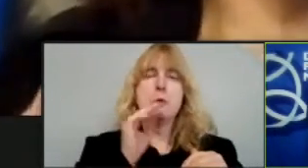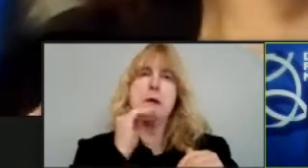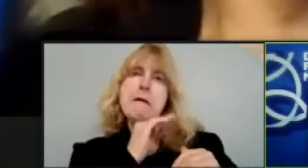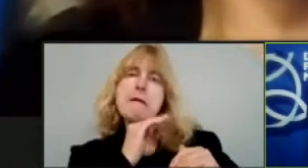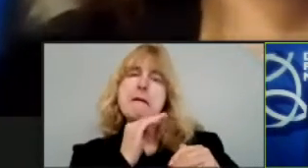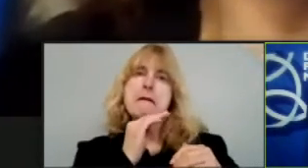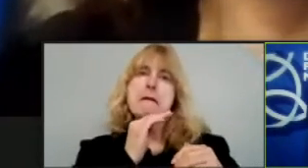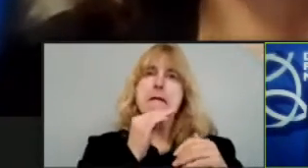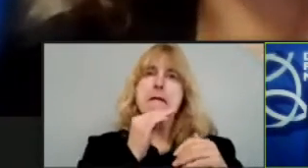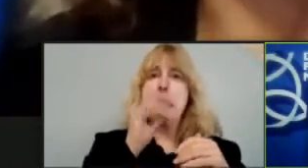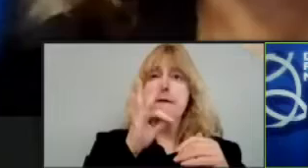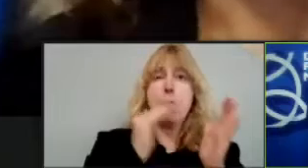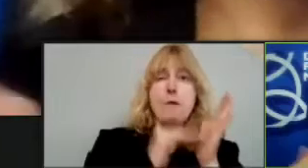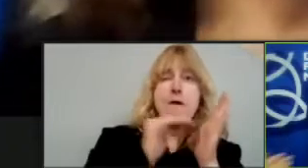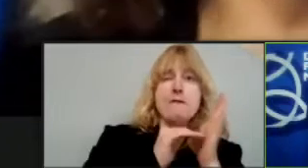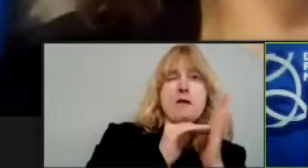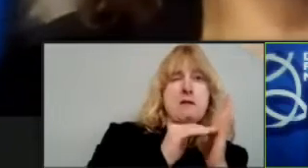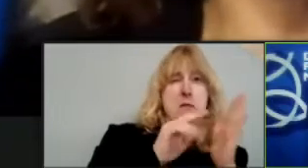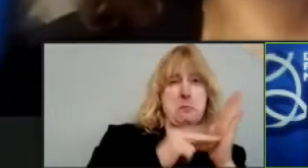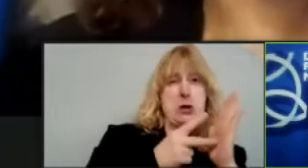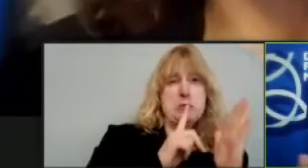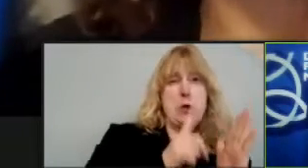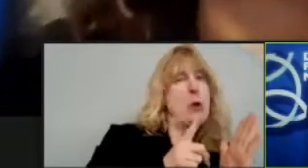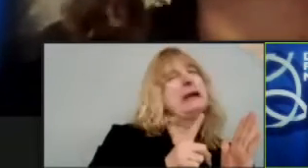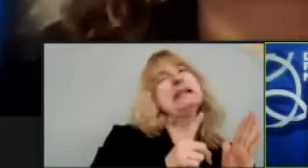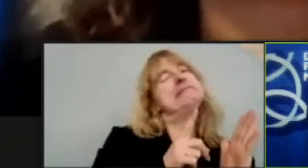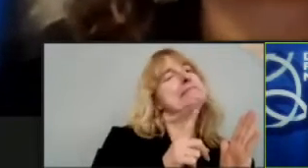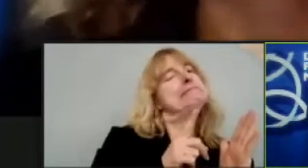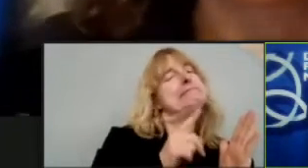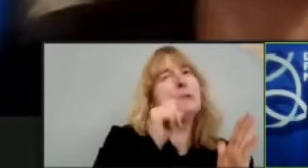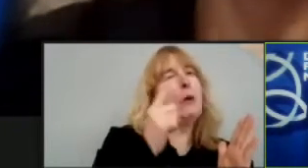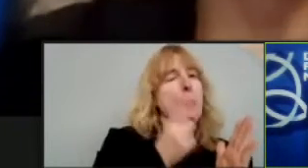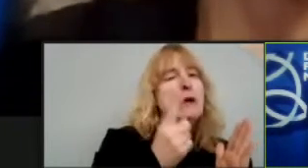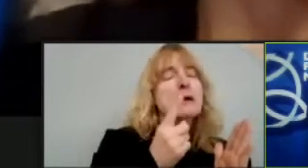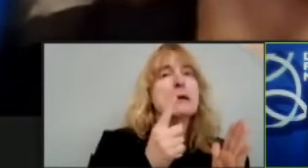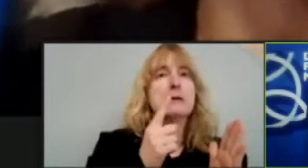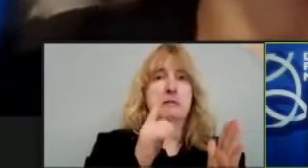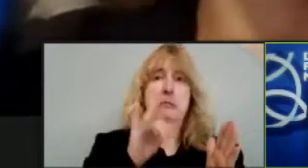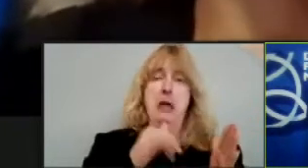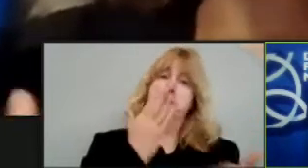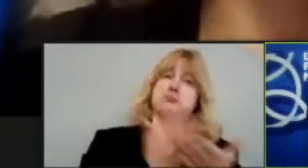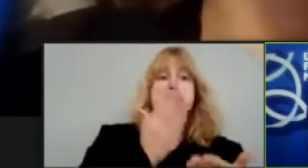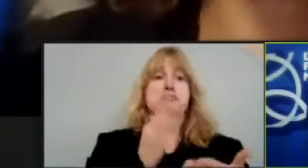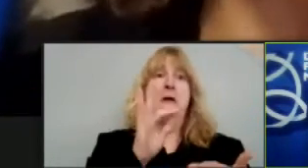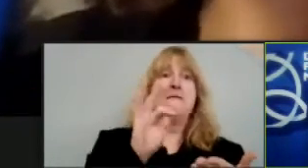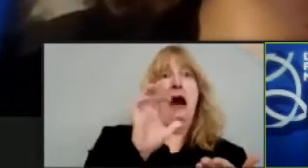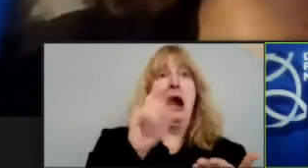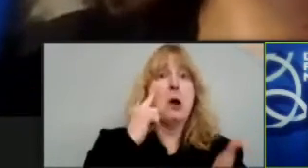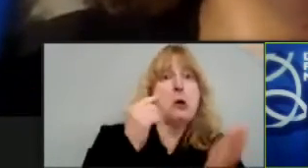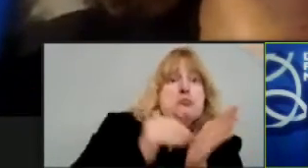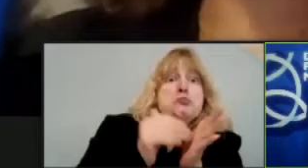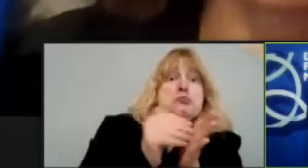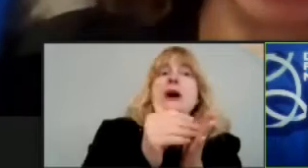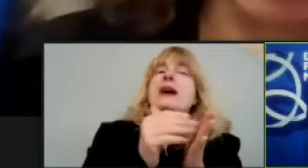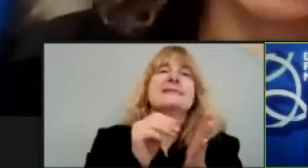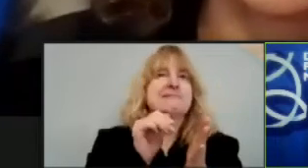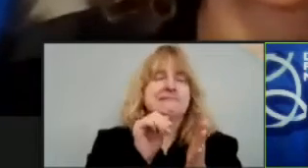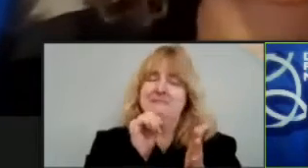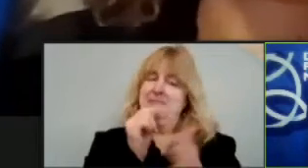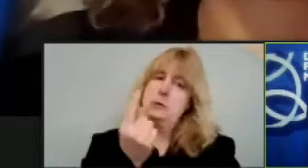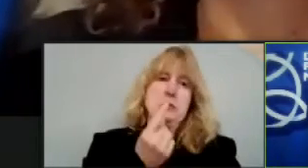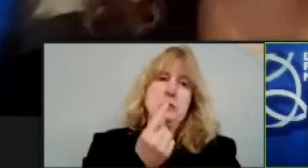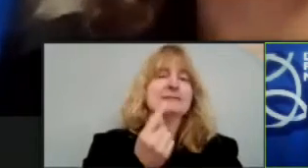does not make it truth, nor does it make it a fact. But how do we understand that if we don't value